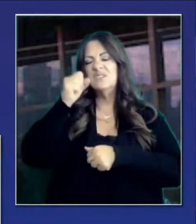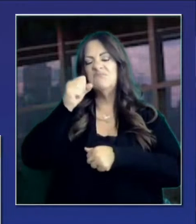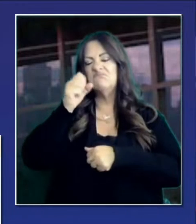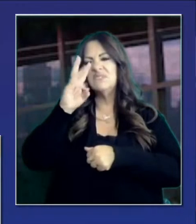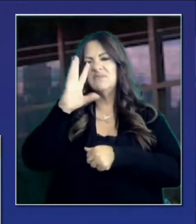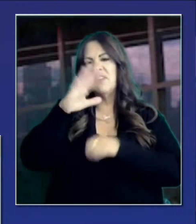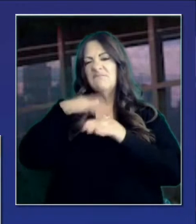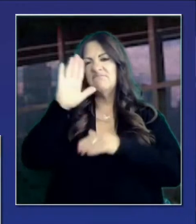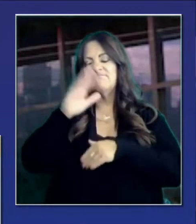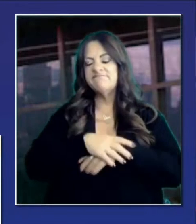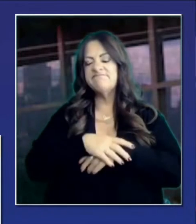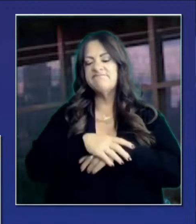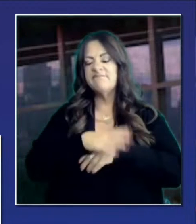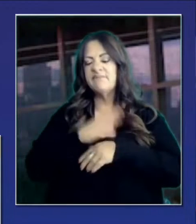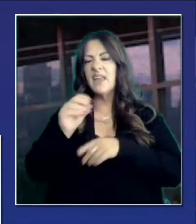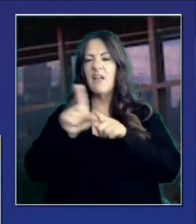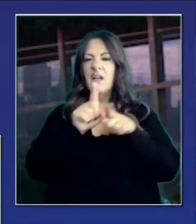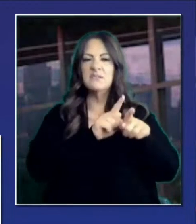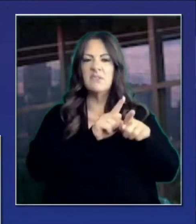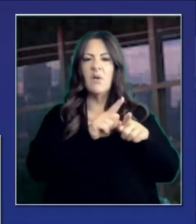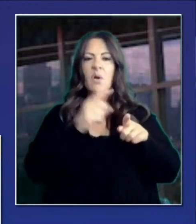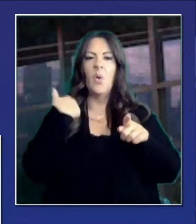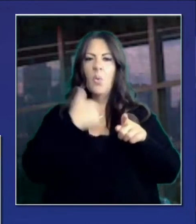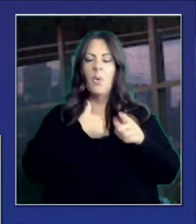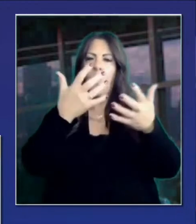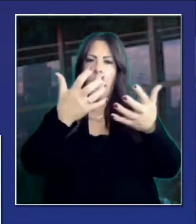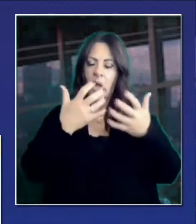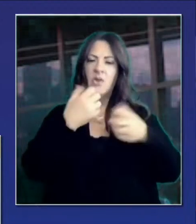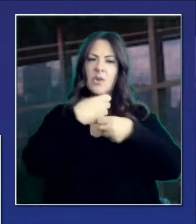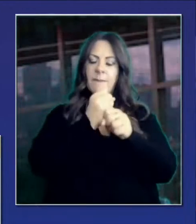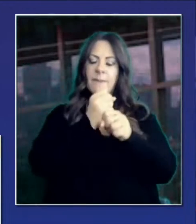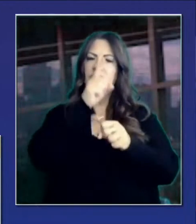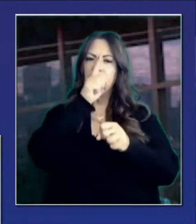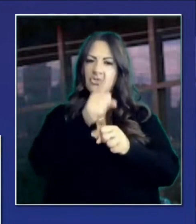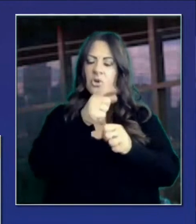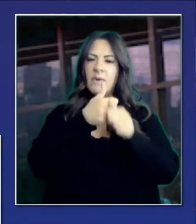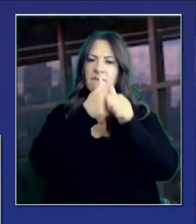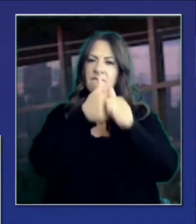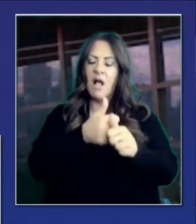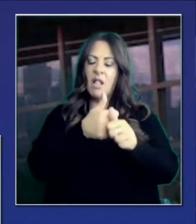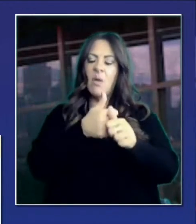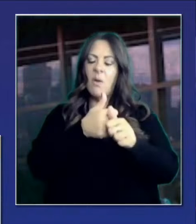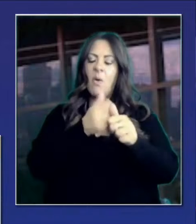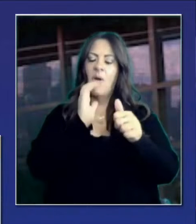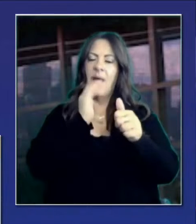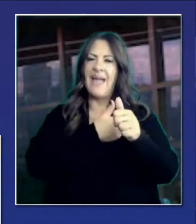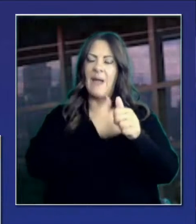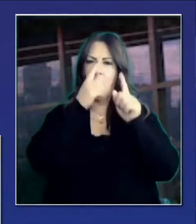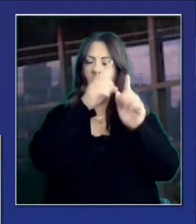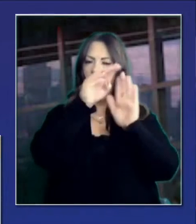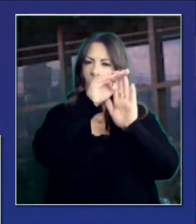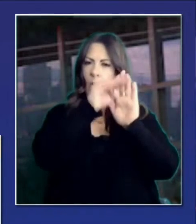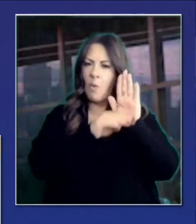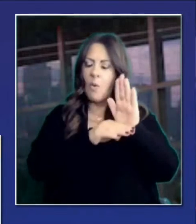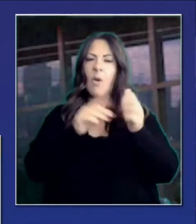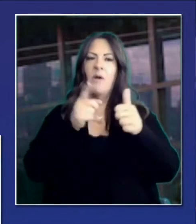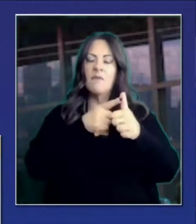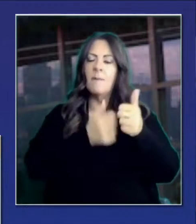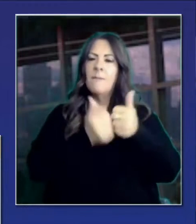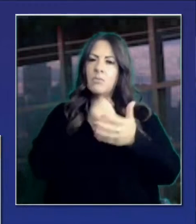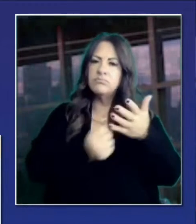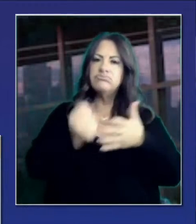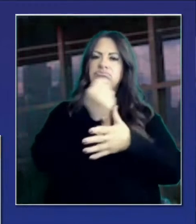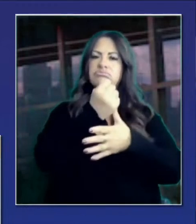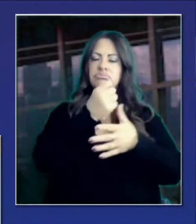to work through that cohort, our original tiered strategy consistent with the CDC, and continue to do what we can